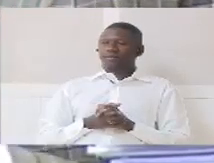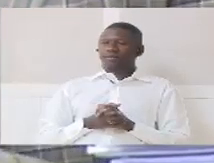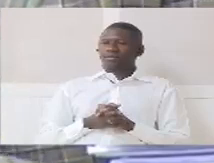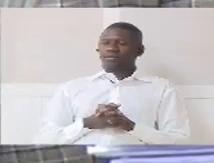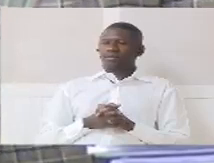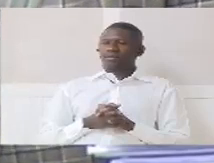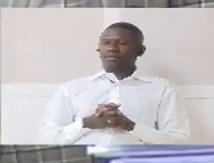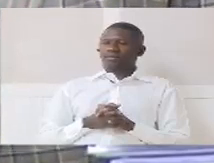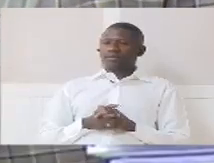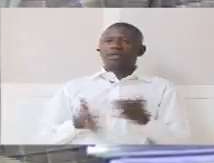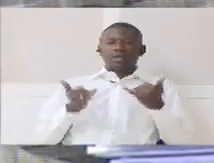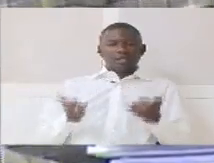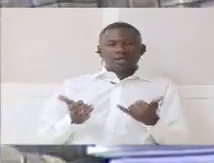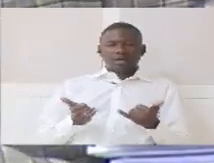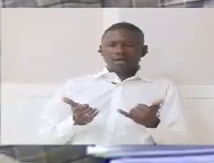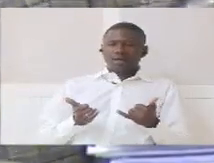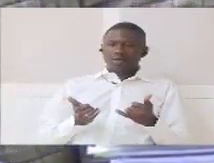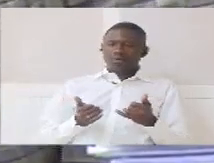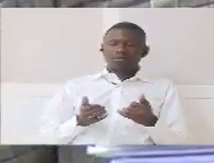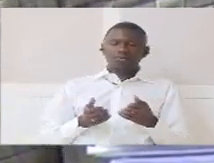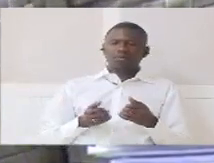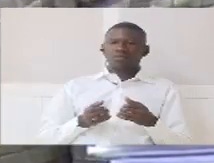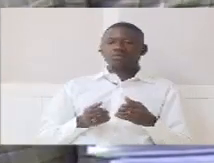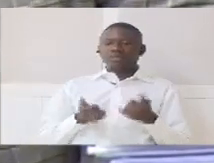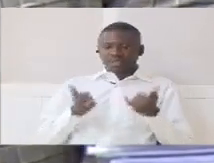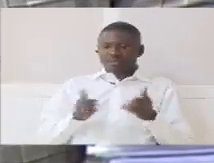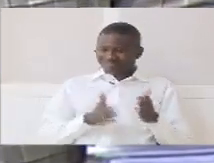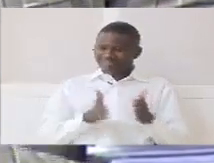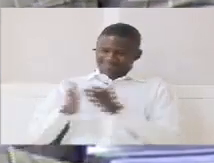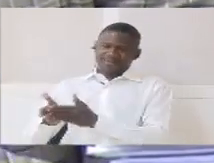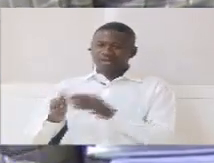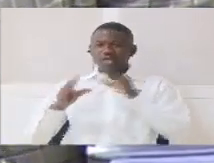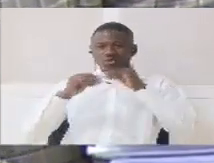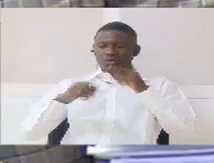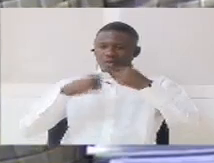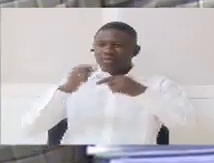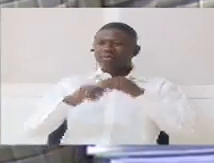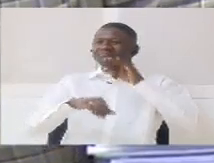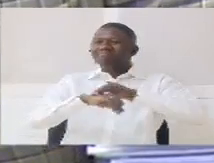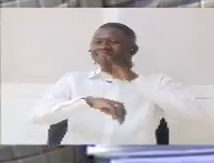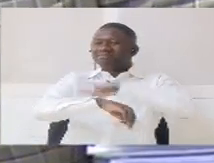conditions, let's talk about the mosquitoes. I mean,